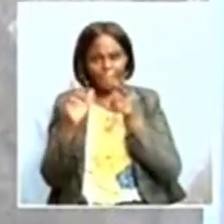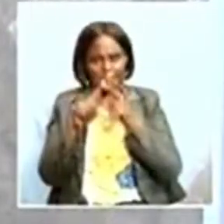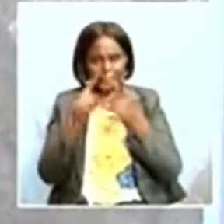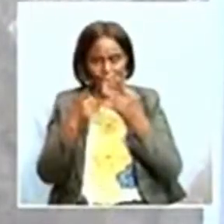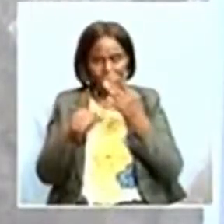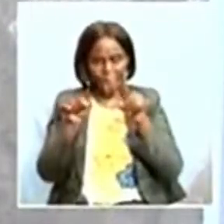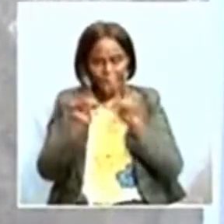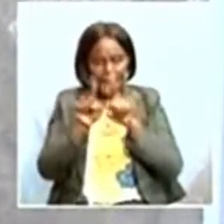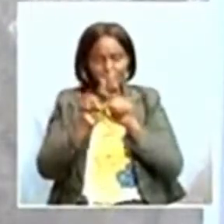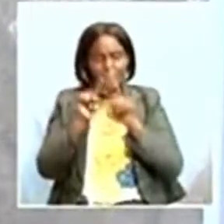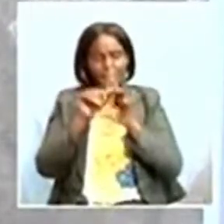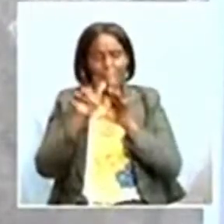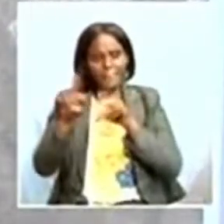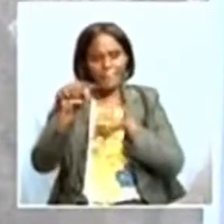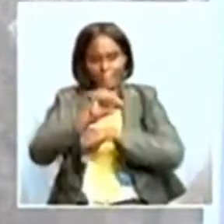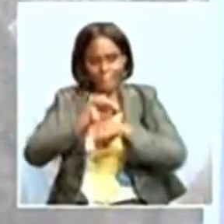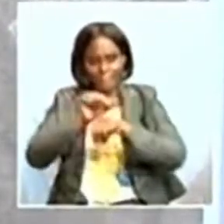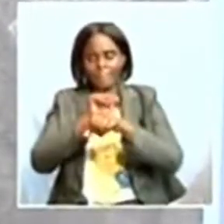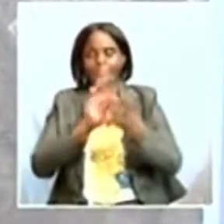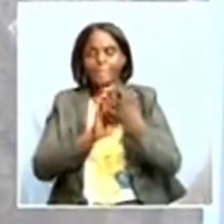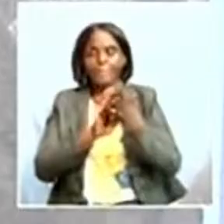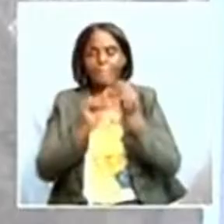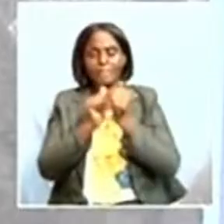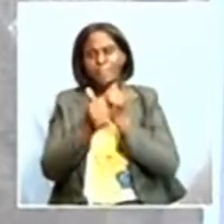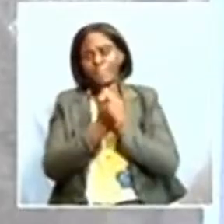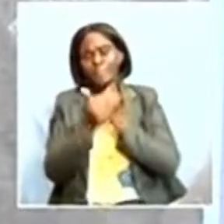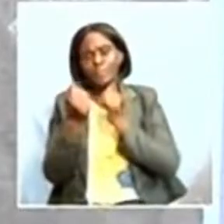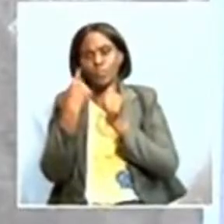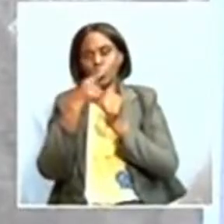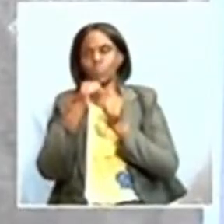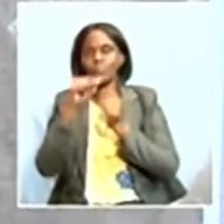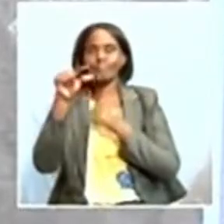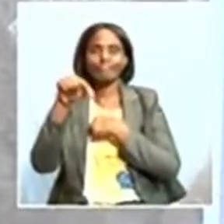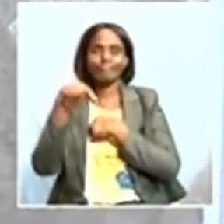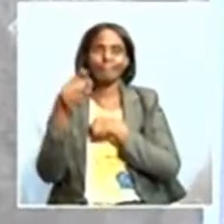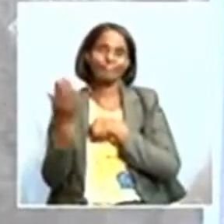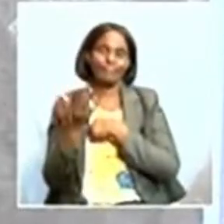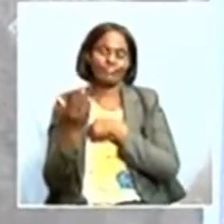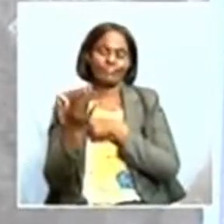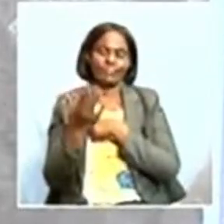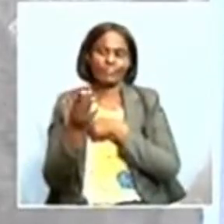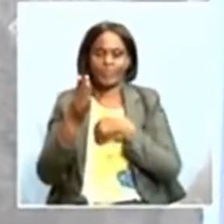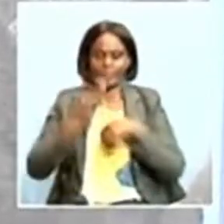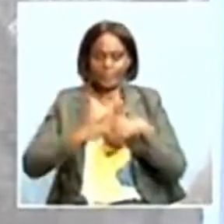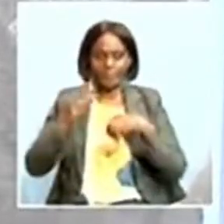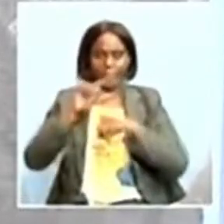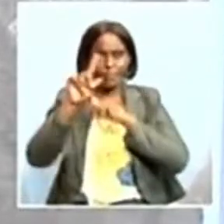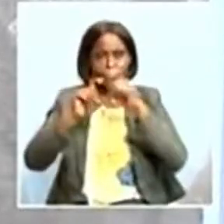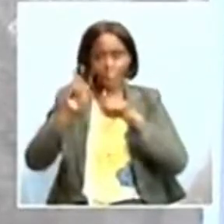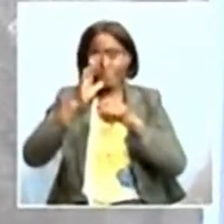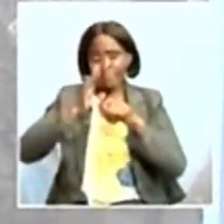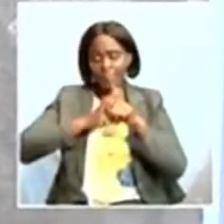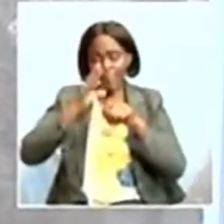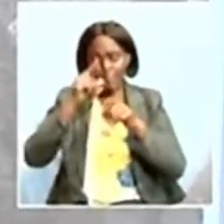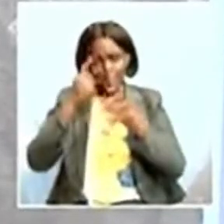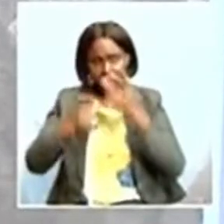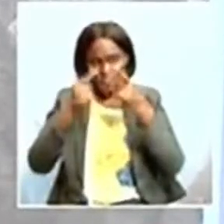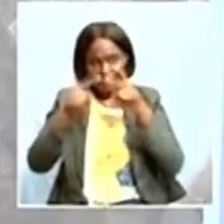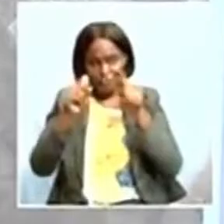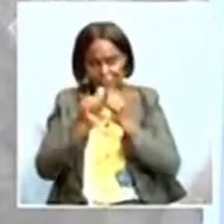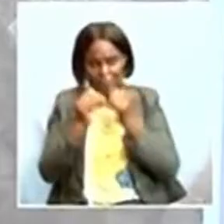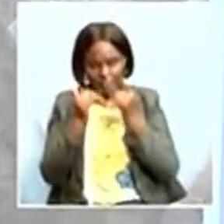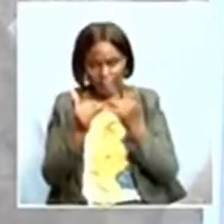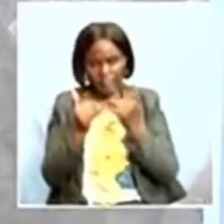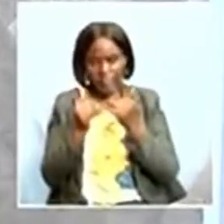taken into secondary schools and those that cannot qualify. My question, Madam Speaker, is what happens